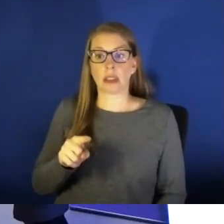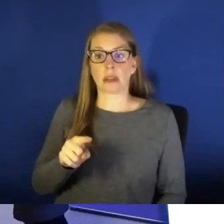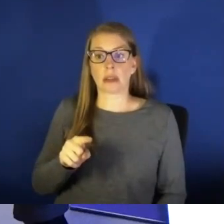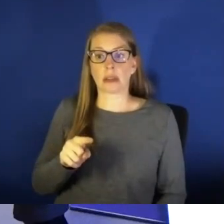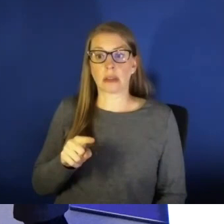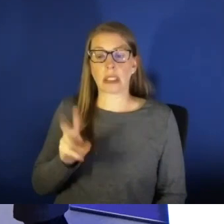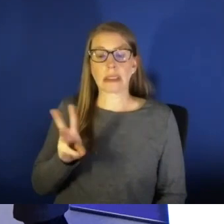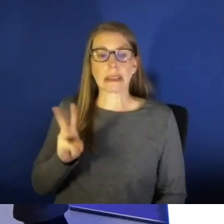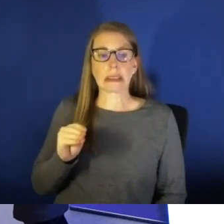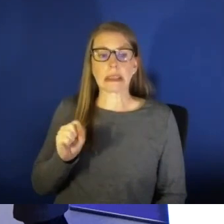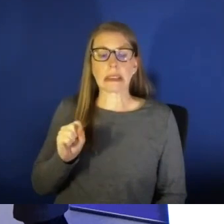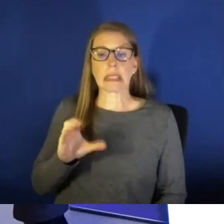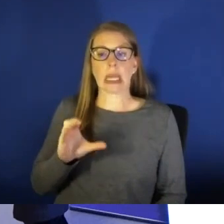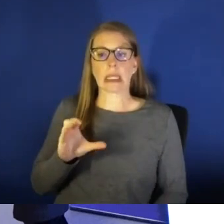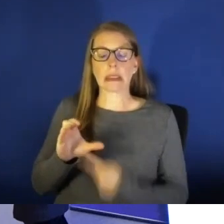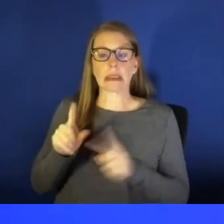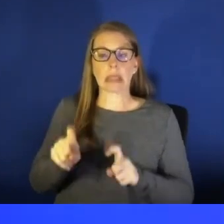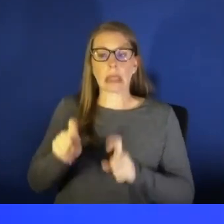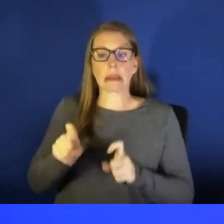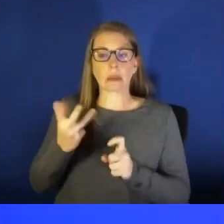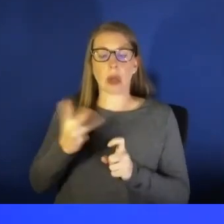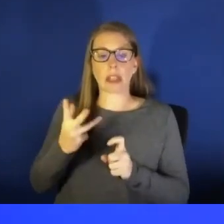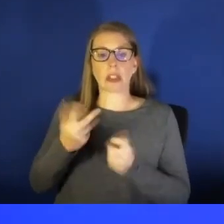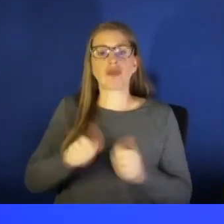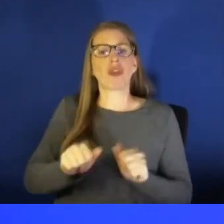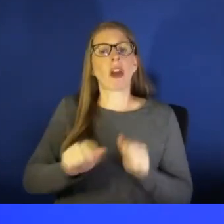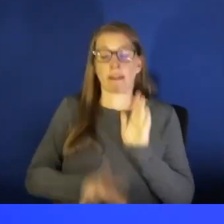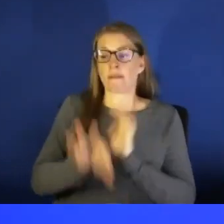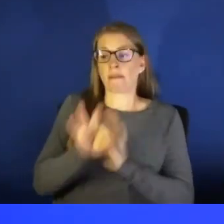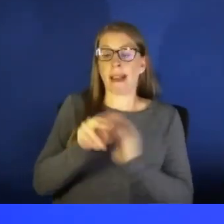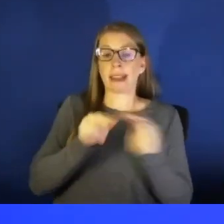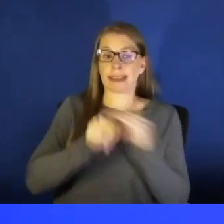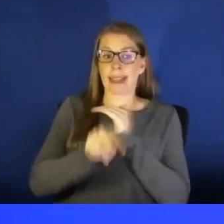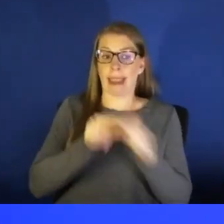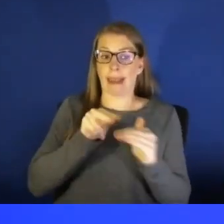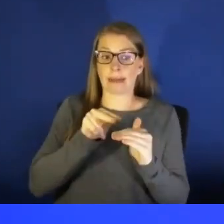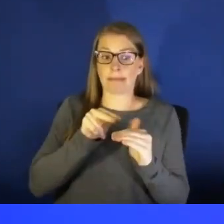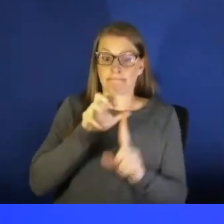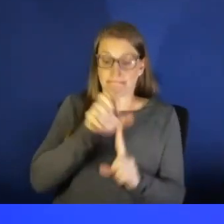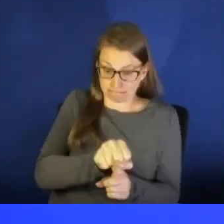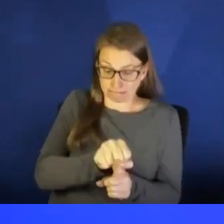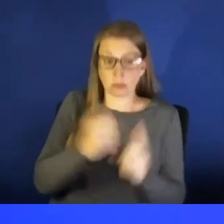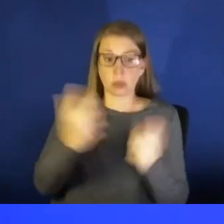looking at? So what you're trying to find on those scans is